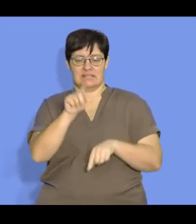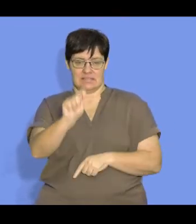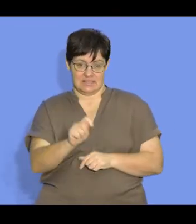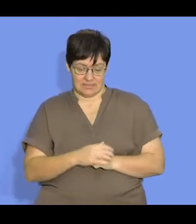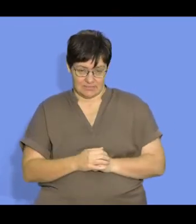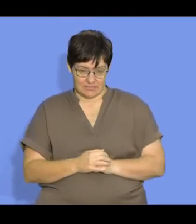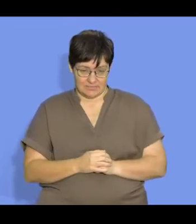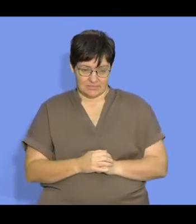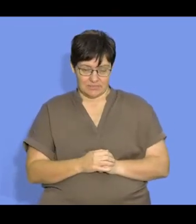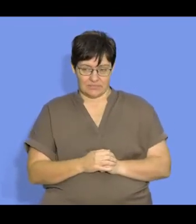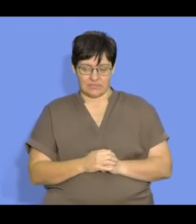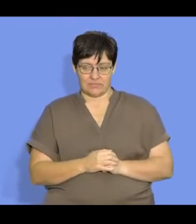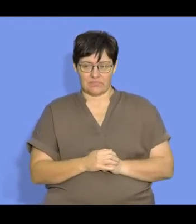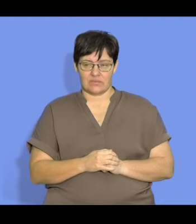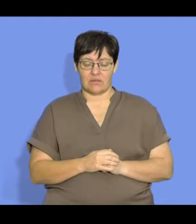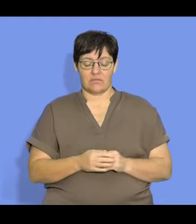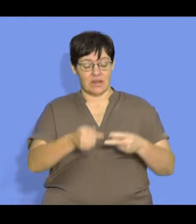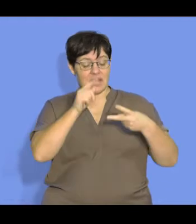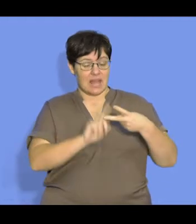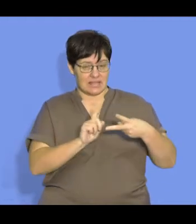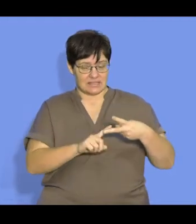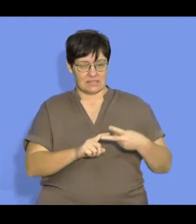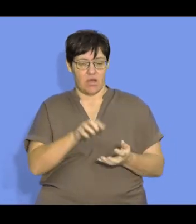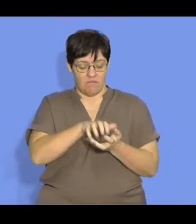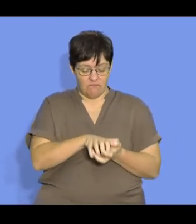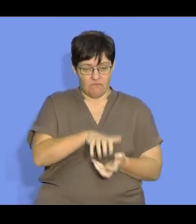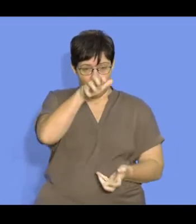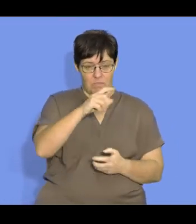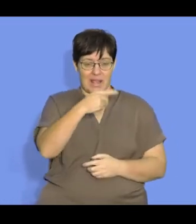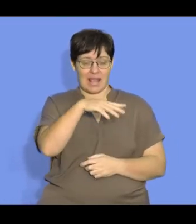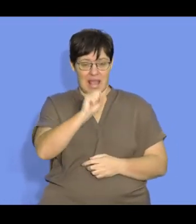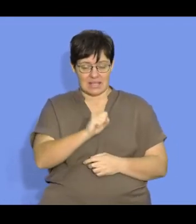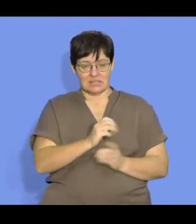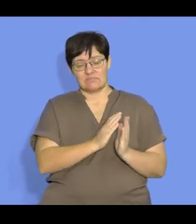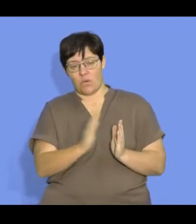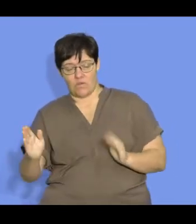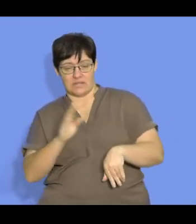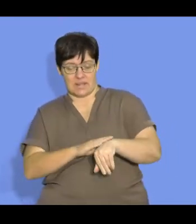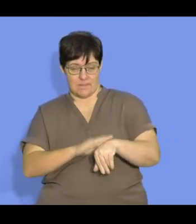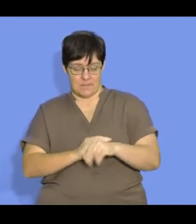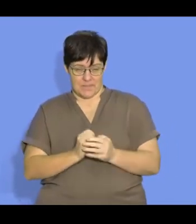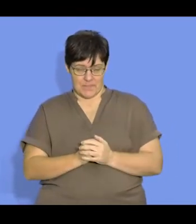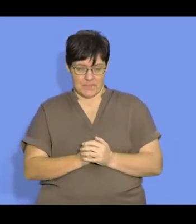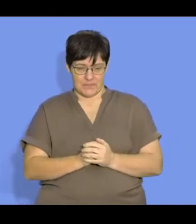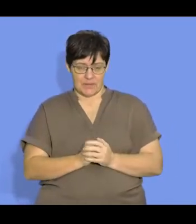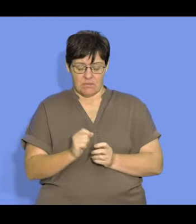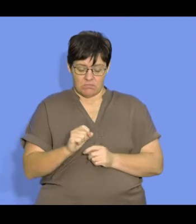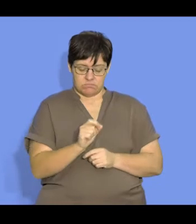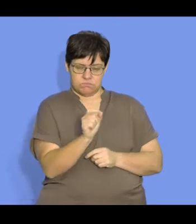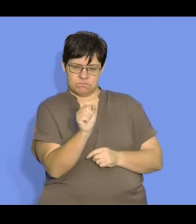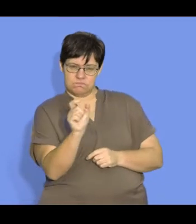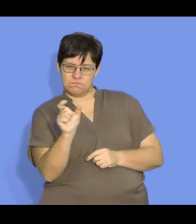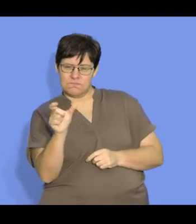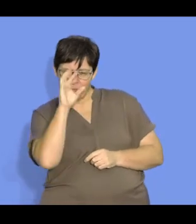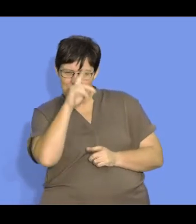in the mass over delta T. When we look at the next one, we have the volume of a gas versus